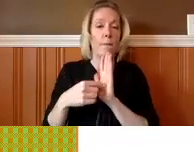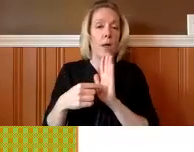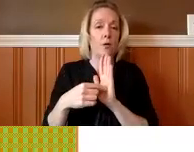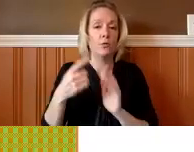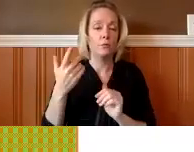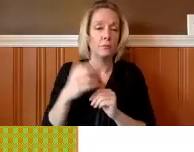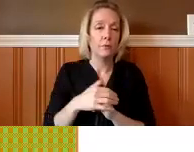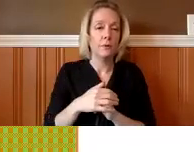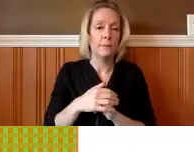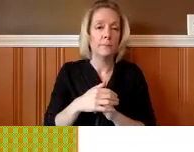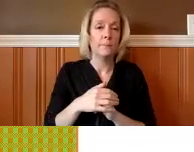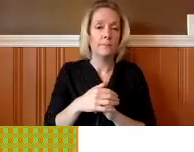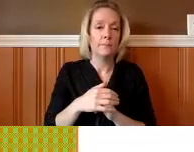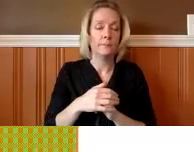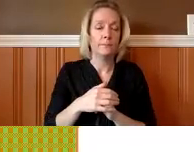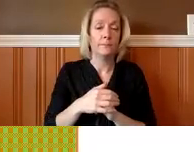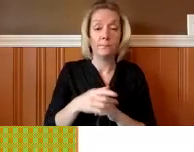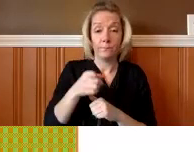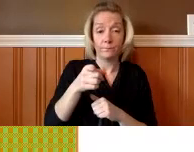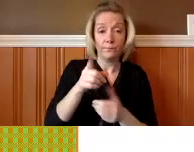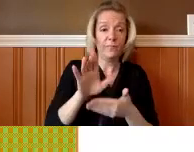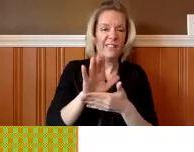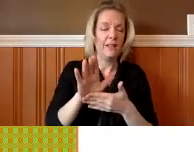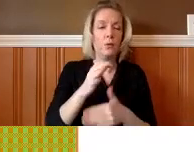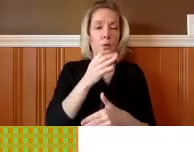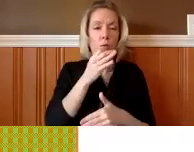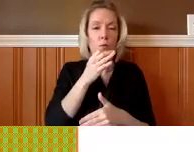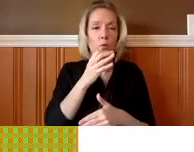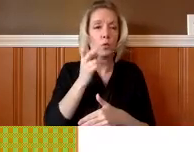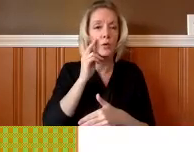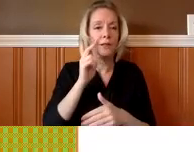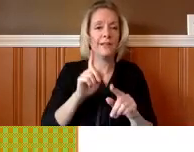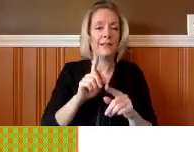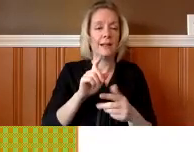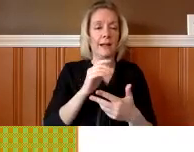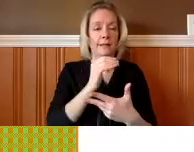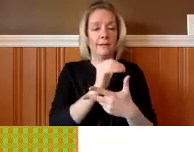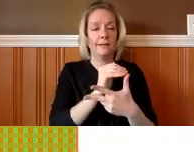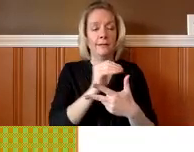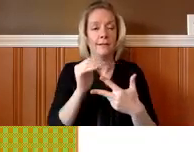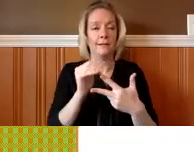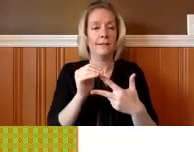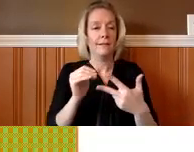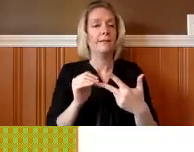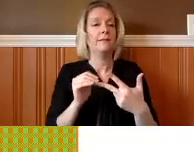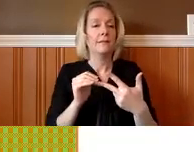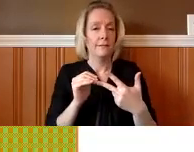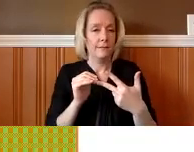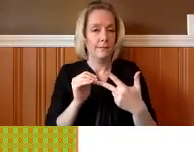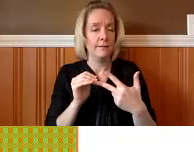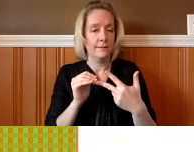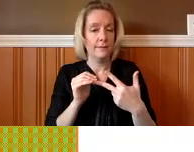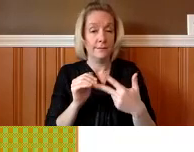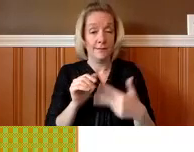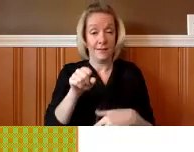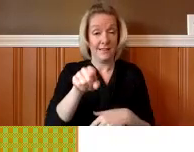presentation. But in this video, you're going to see him in different various phases of CVI range. And so here at